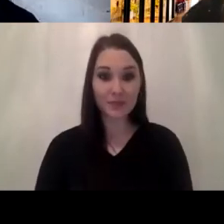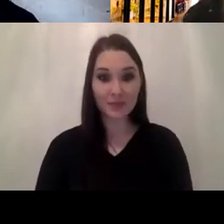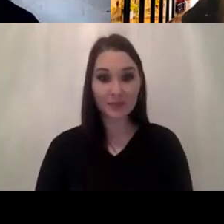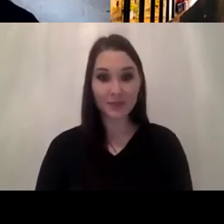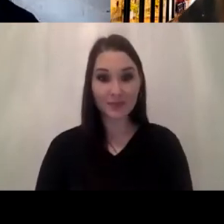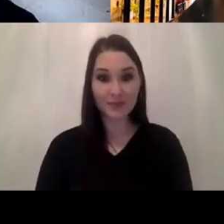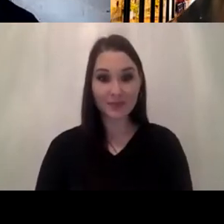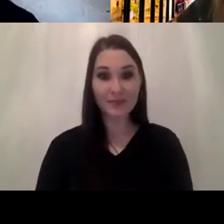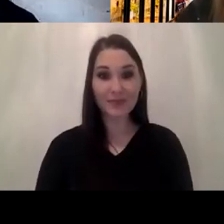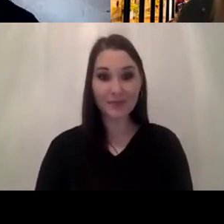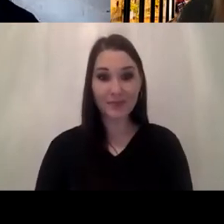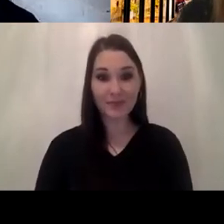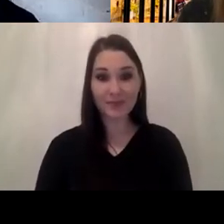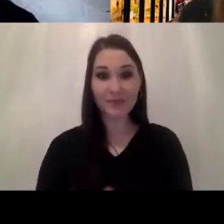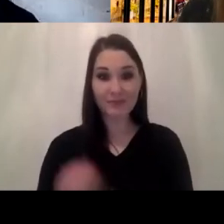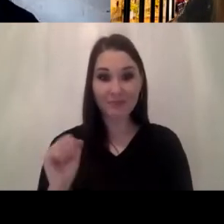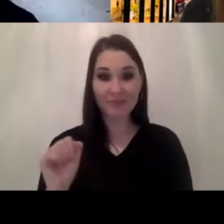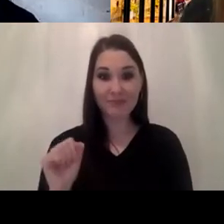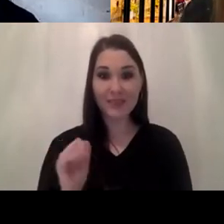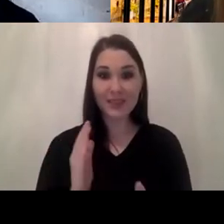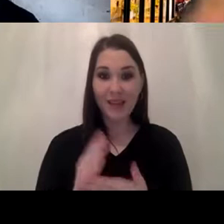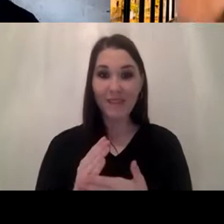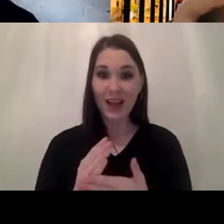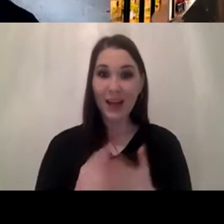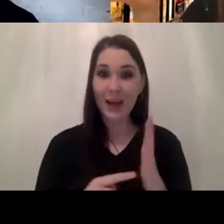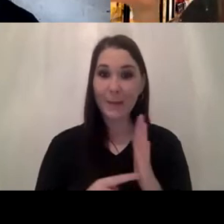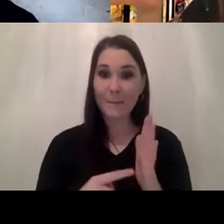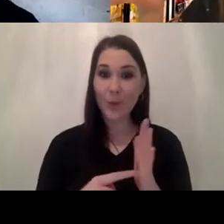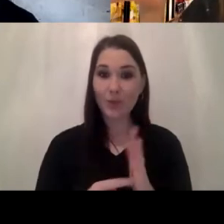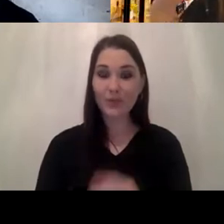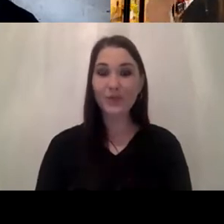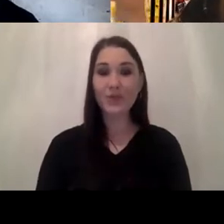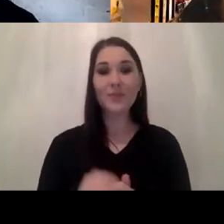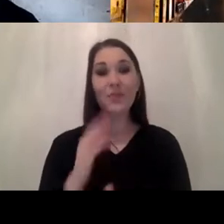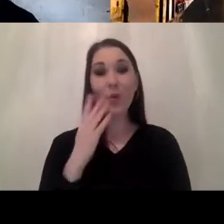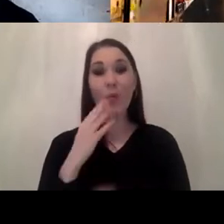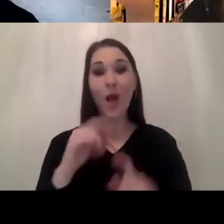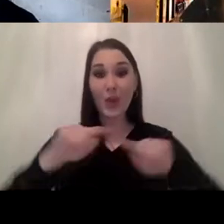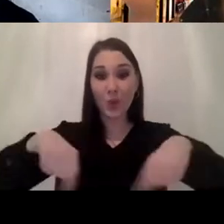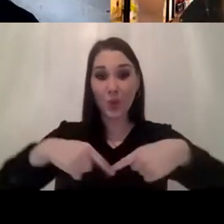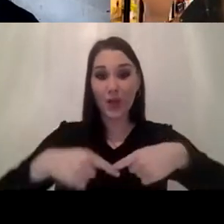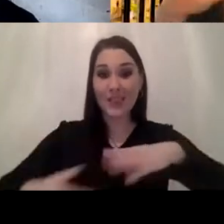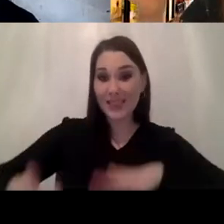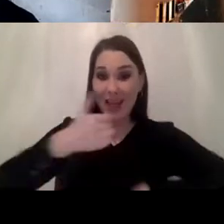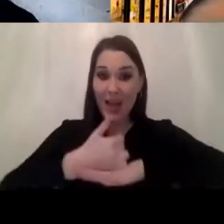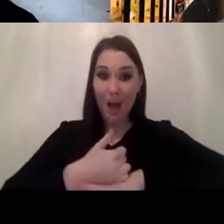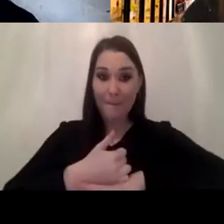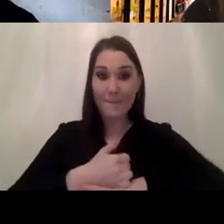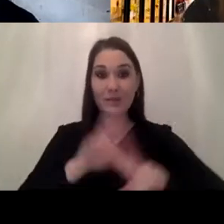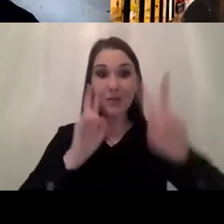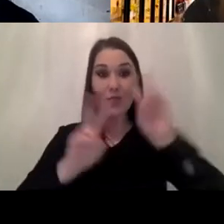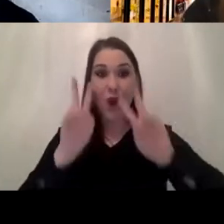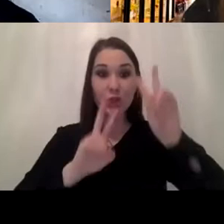Yeah, that's definitely important point. Also, when we set up the workshops in virtual environments, say